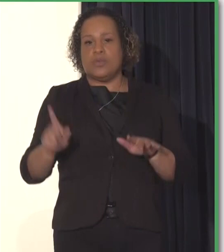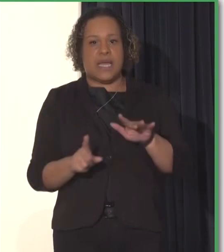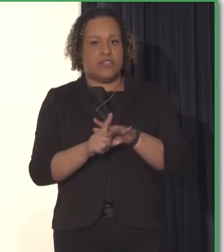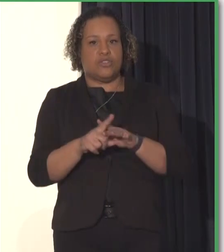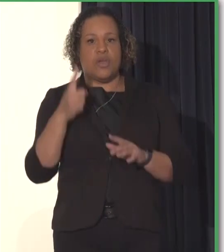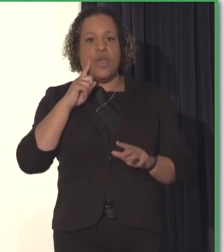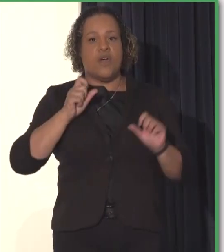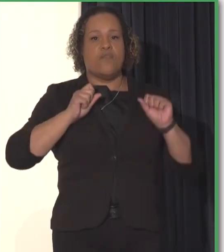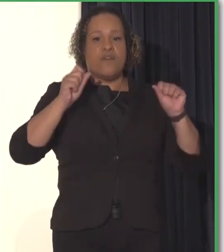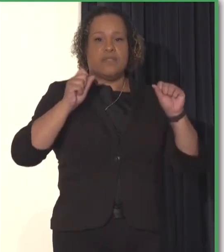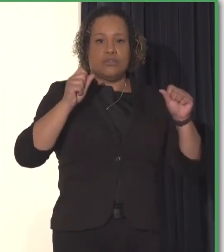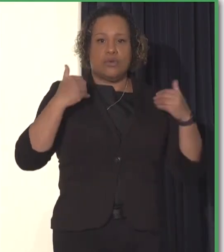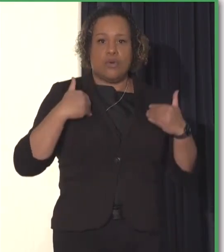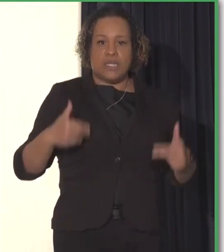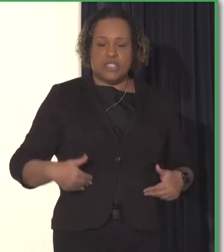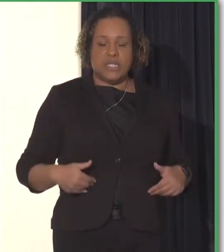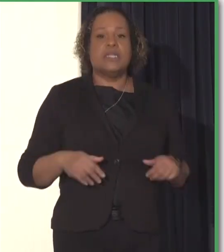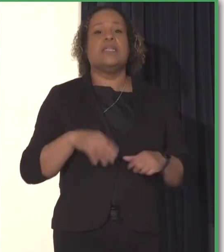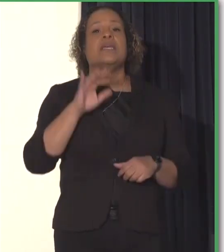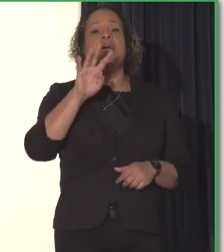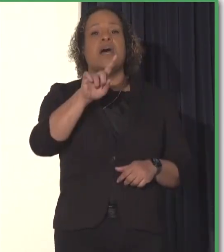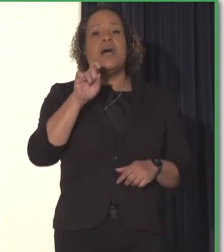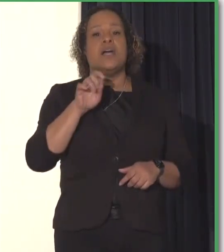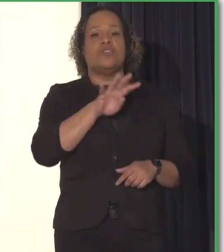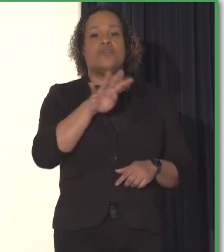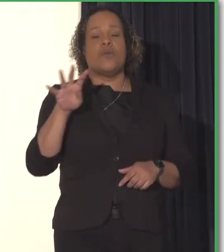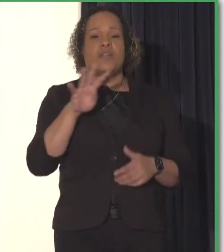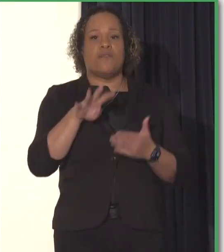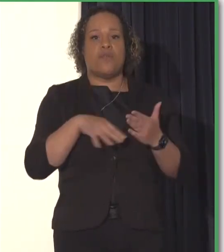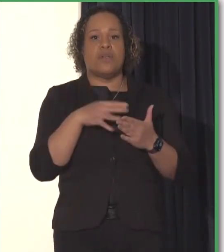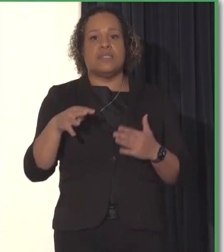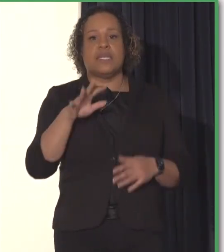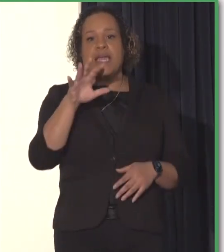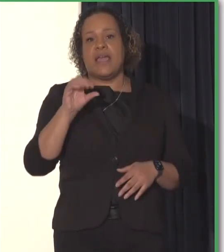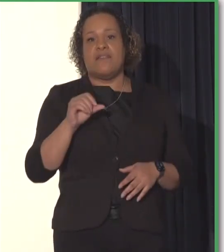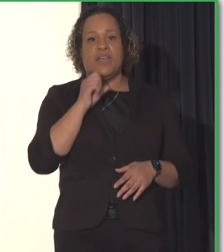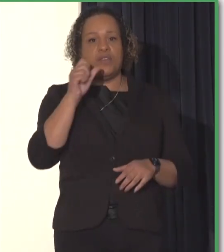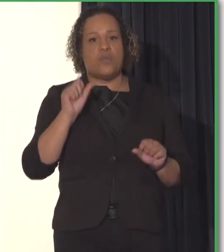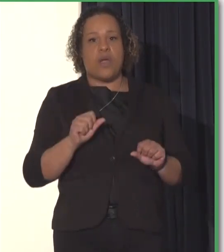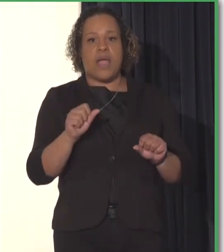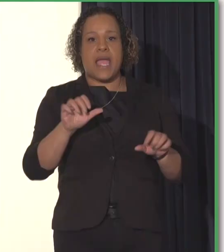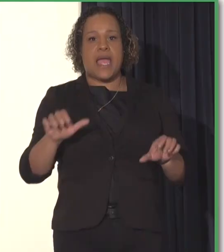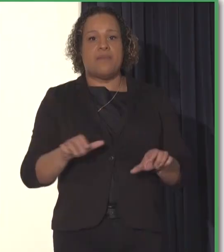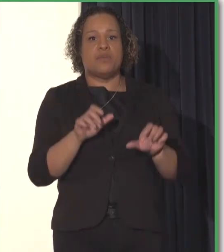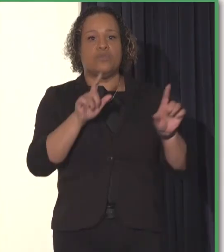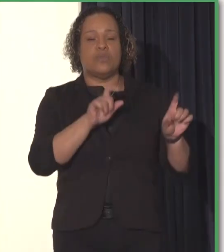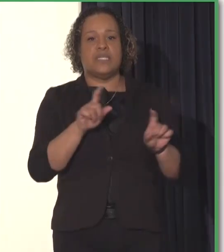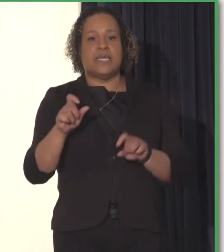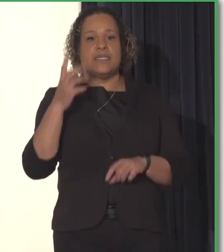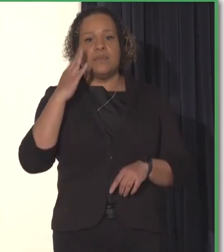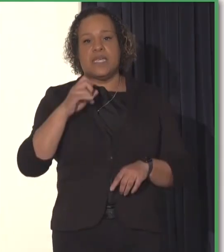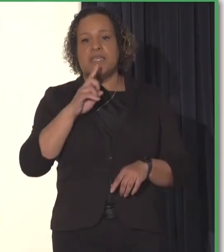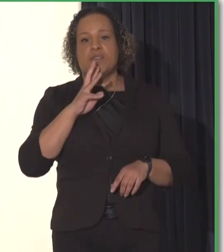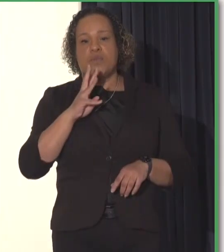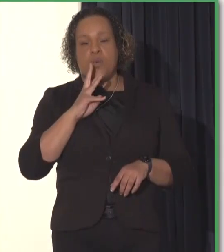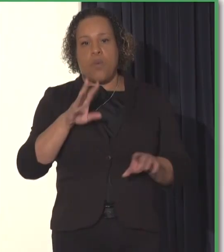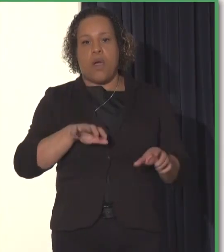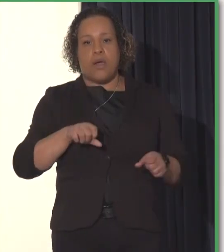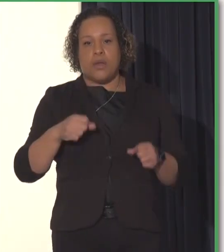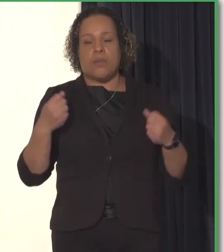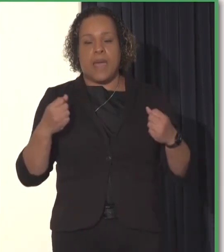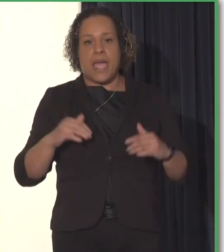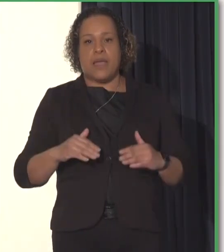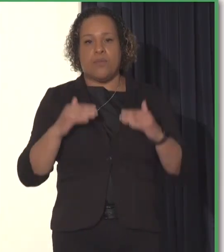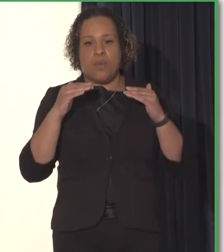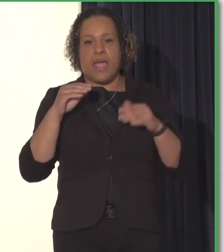we had 144 that was scheduled. However, 50 candidates were unable to do the test due to a water main break over at the academy,